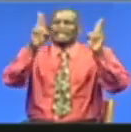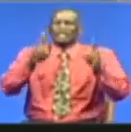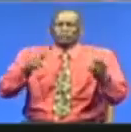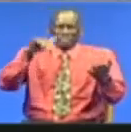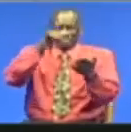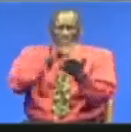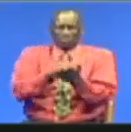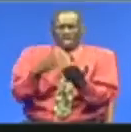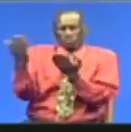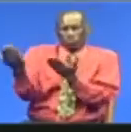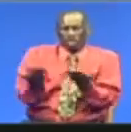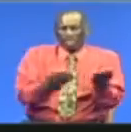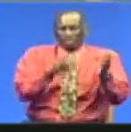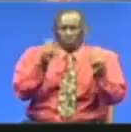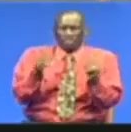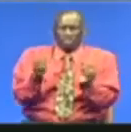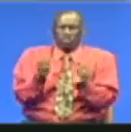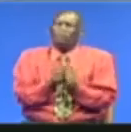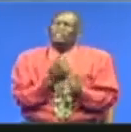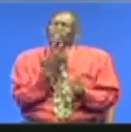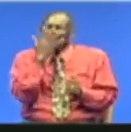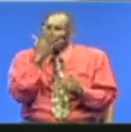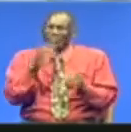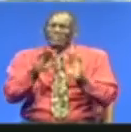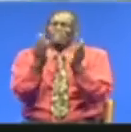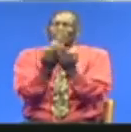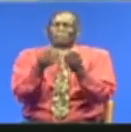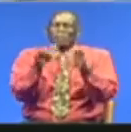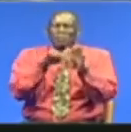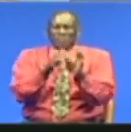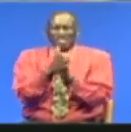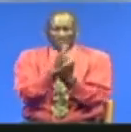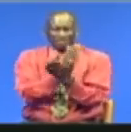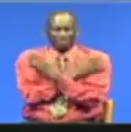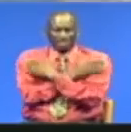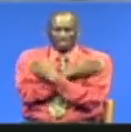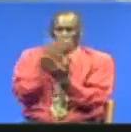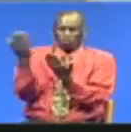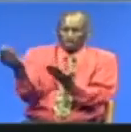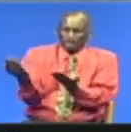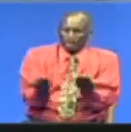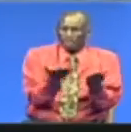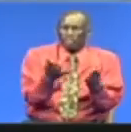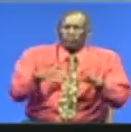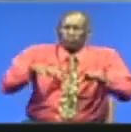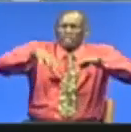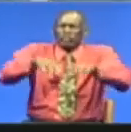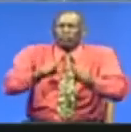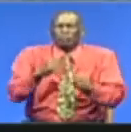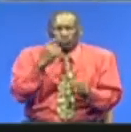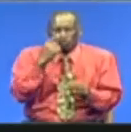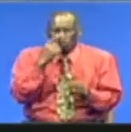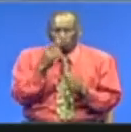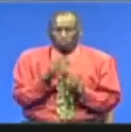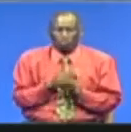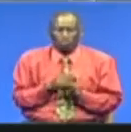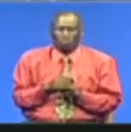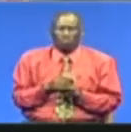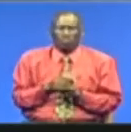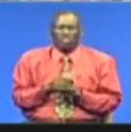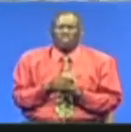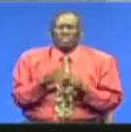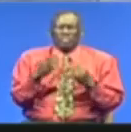rousing welcome complete with flowers, relatives and friends to welcome him to his adopted home. As he shook hands with